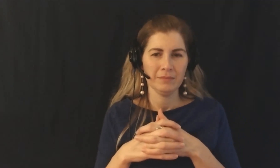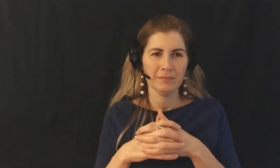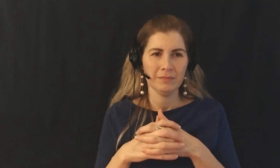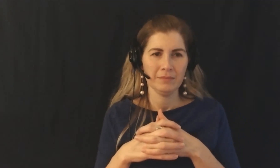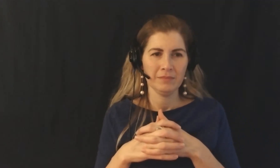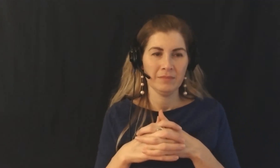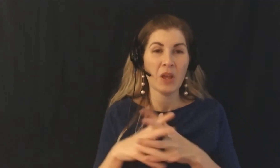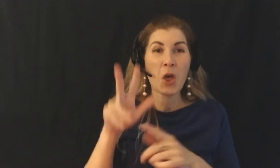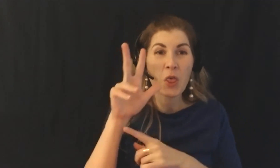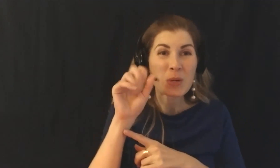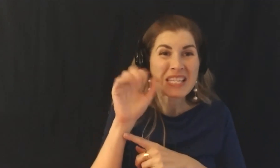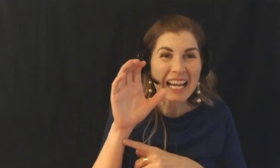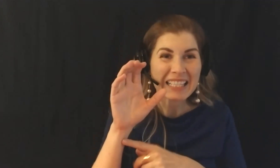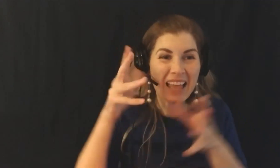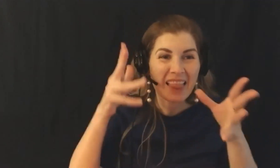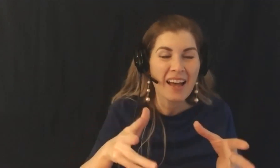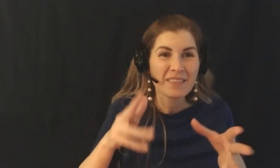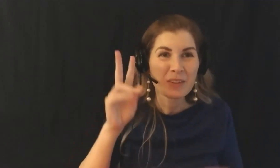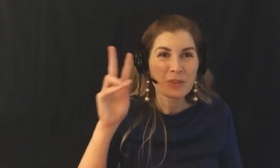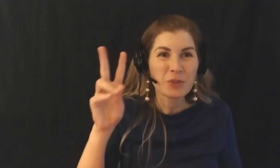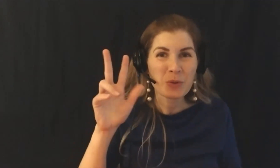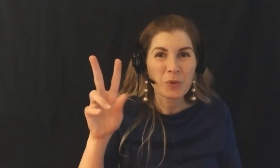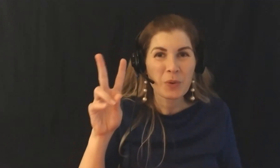3 seconds left. 3, 2,